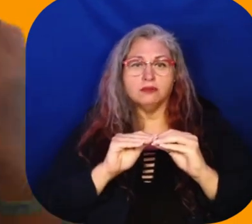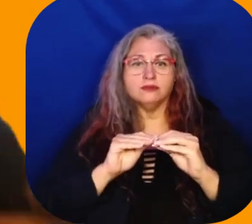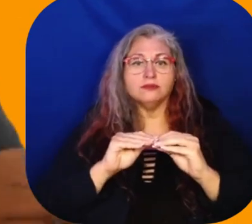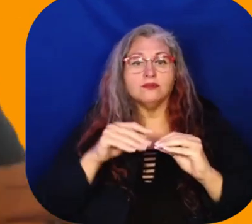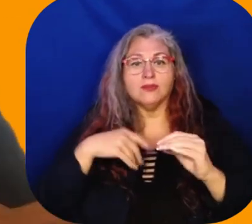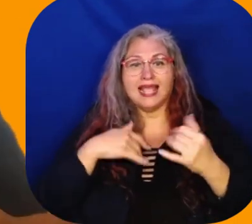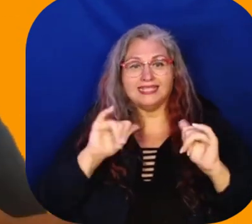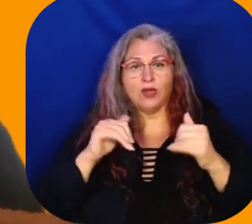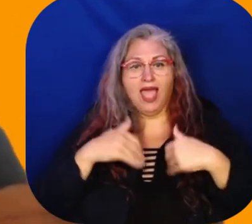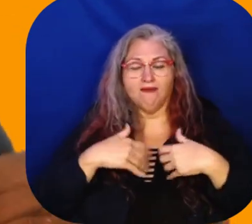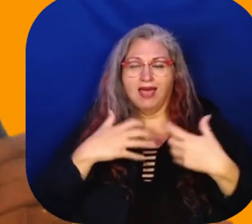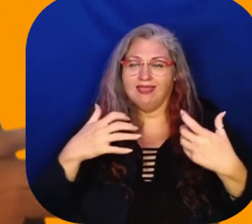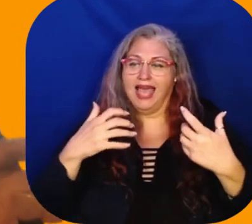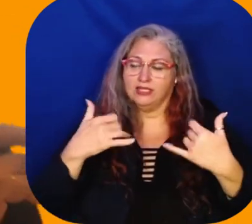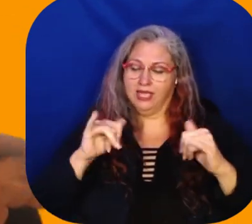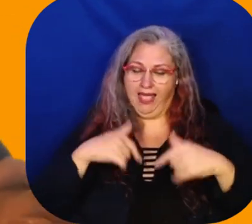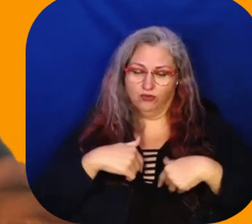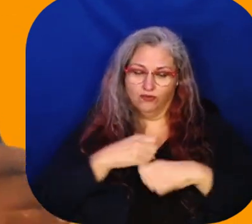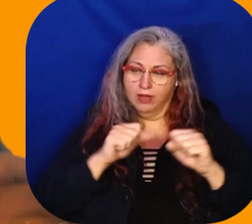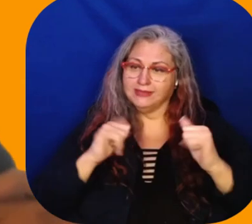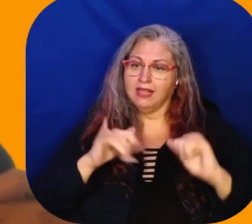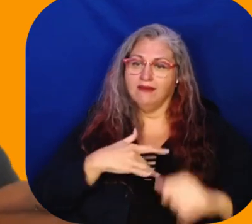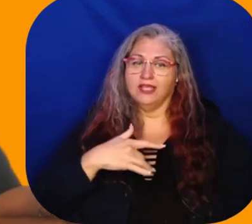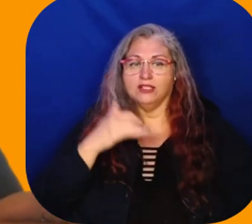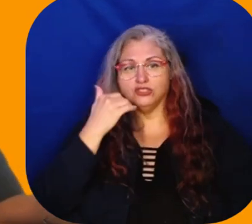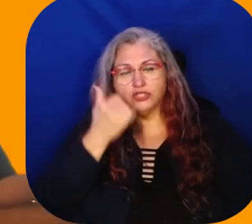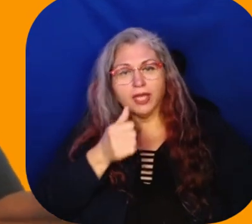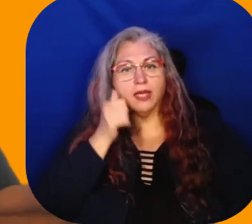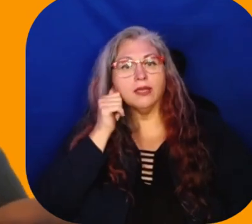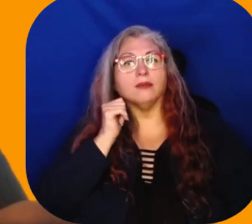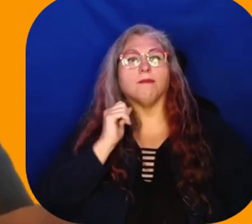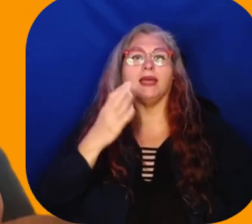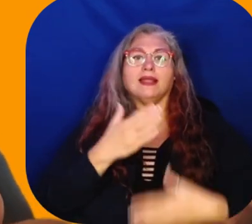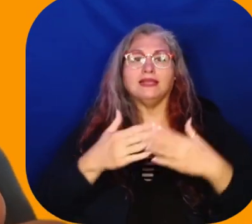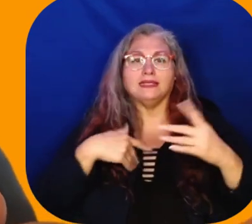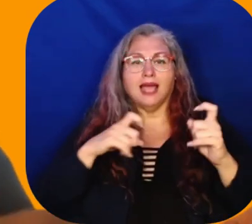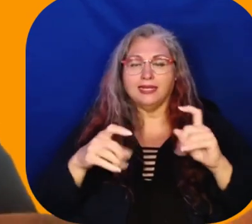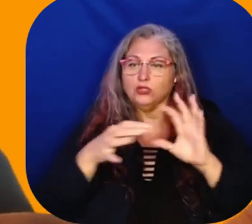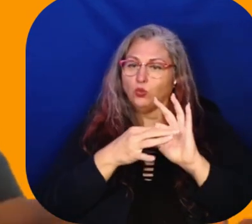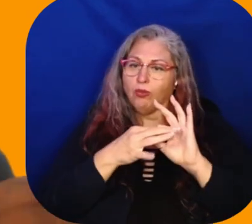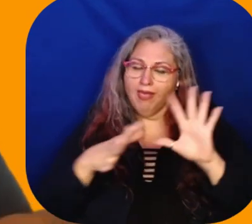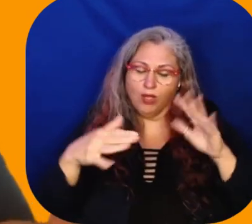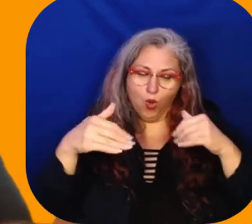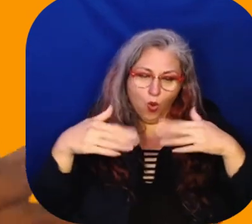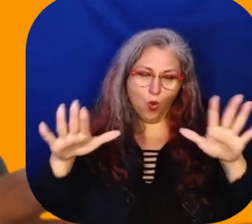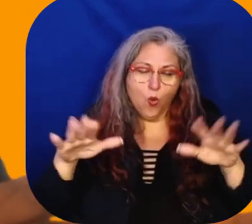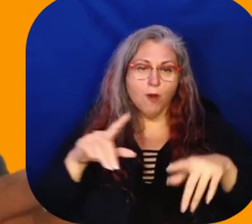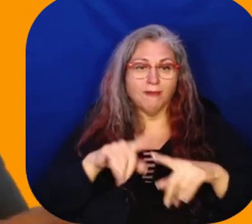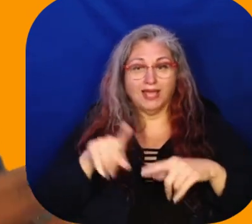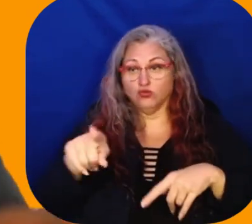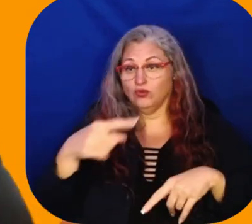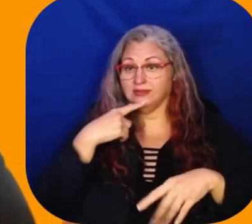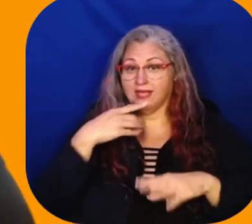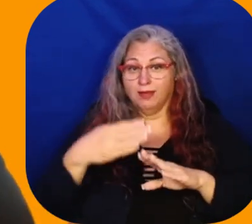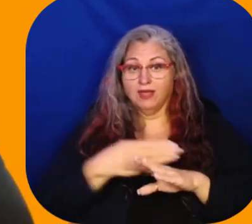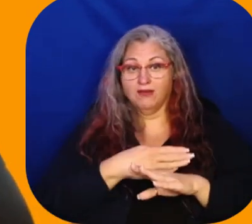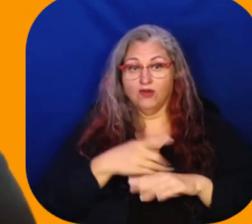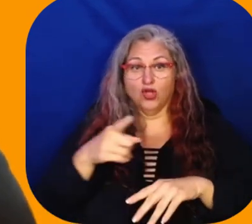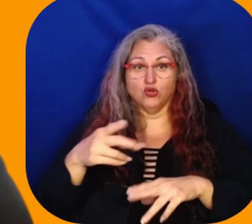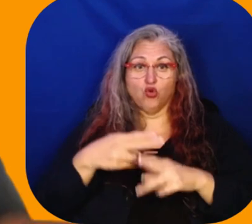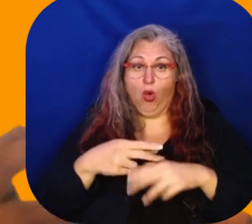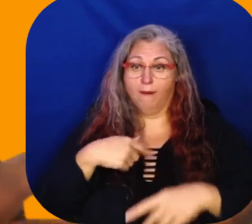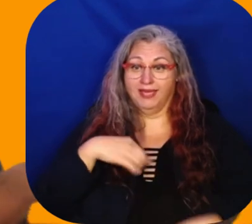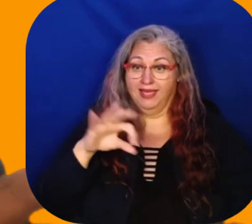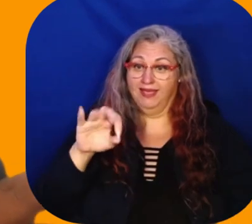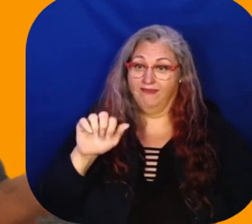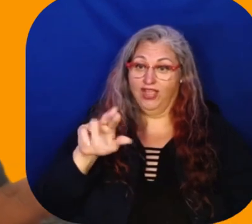liberate. I still feel shame. You know, there's a lot of things I need to let go of. And you said earlier, you called me fearless. I'm not fearless.